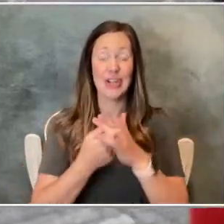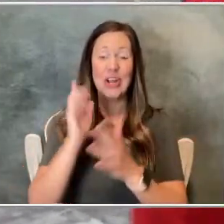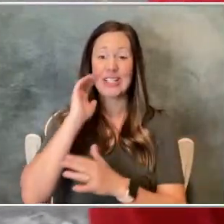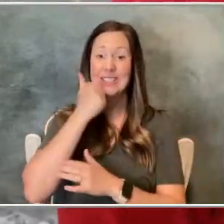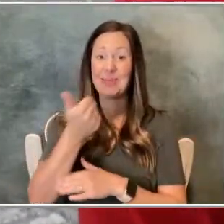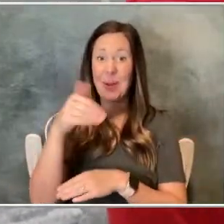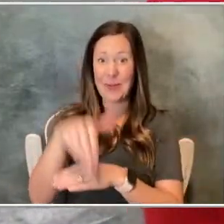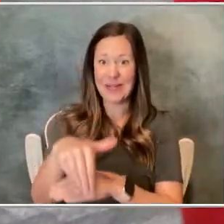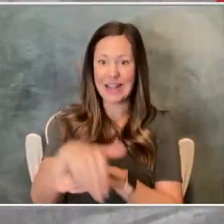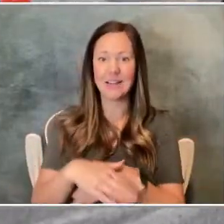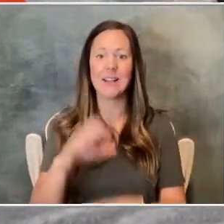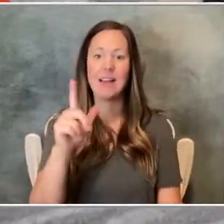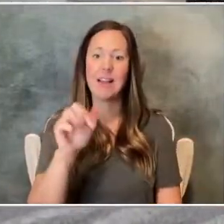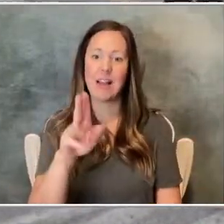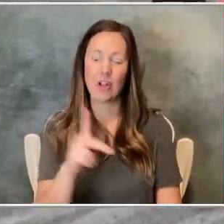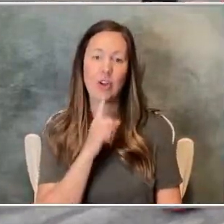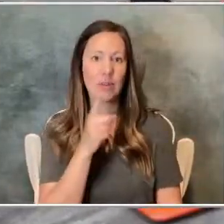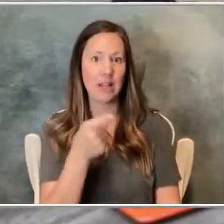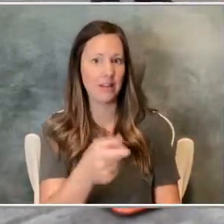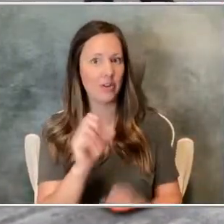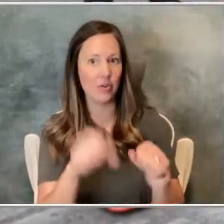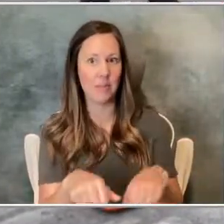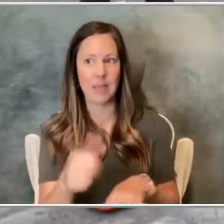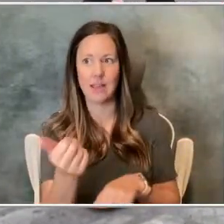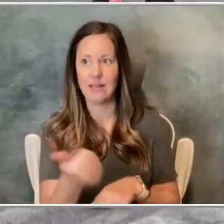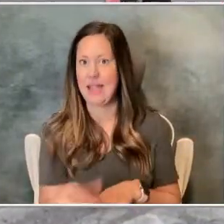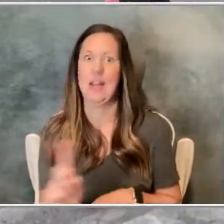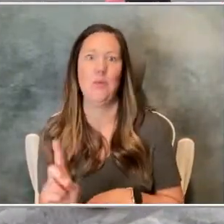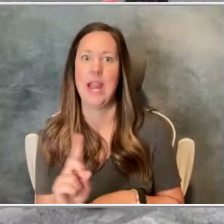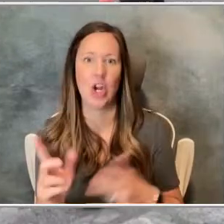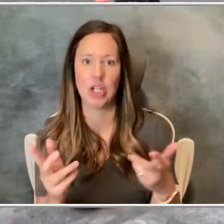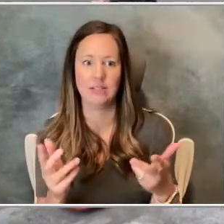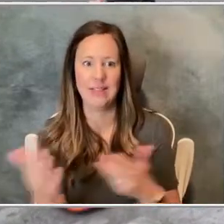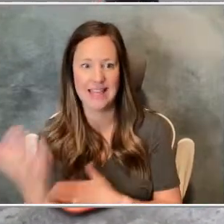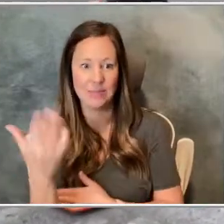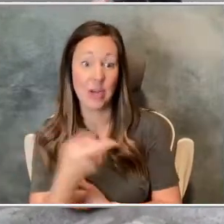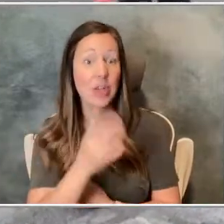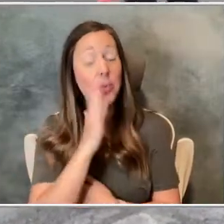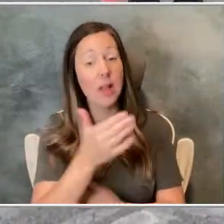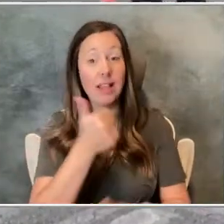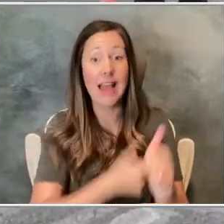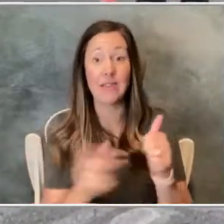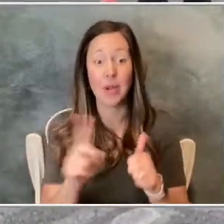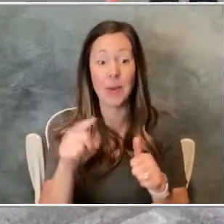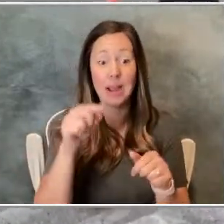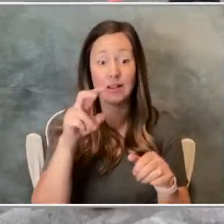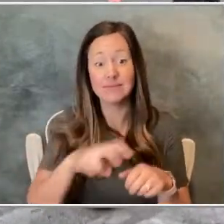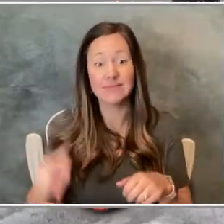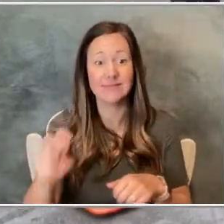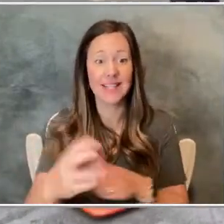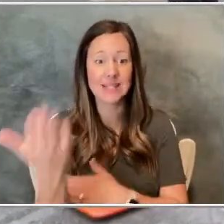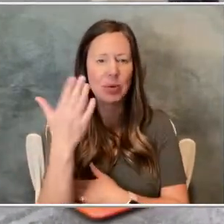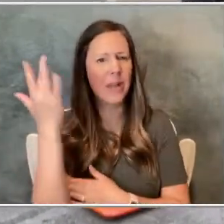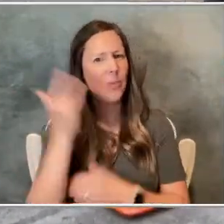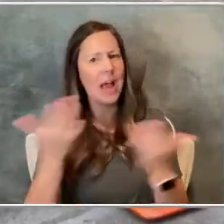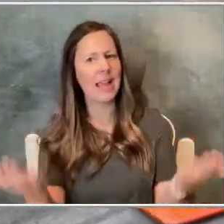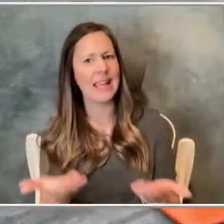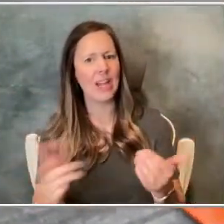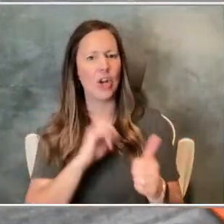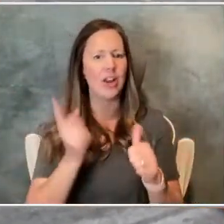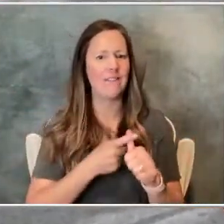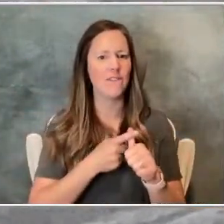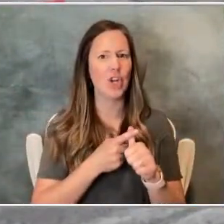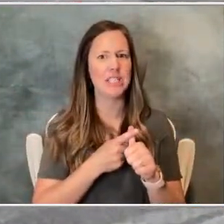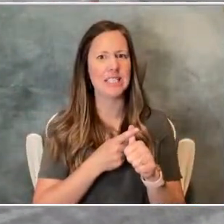could be anywhere this morning, and you will be probably everywhere this morning. Why here at the health system for your first stop?